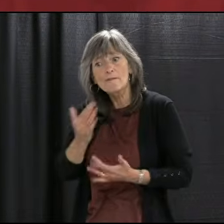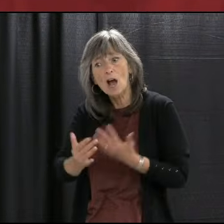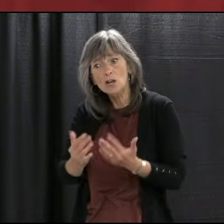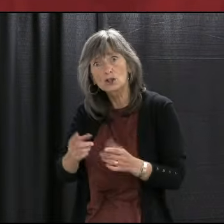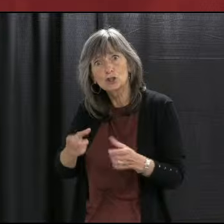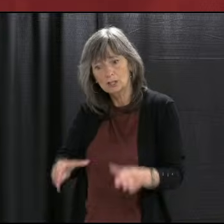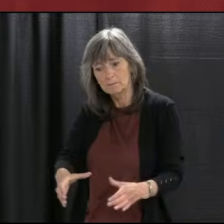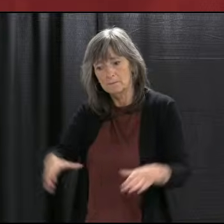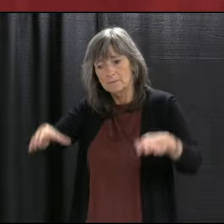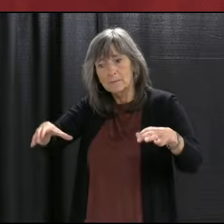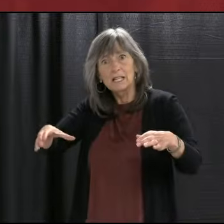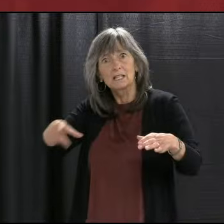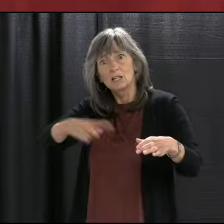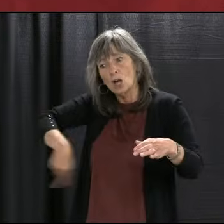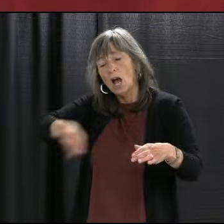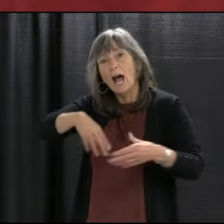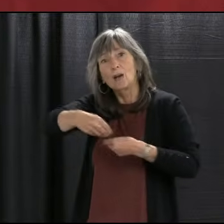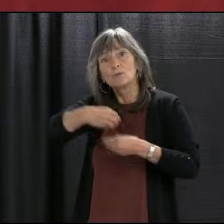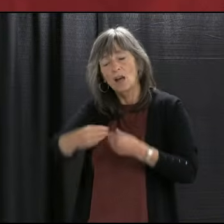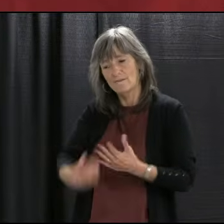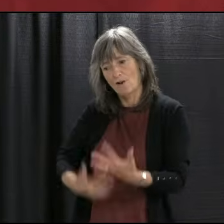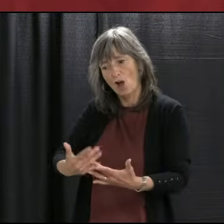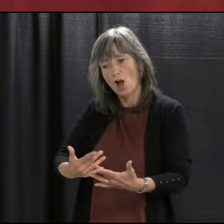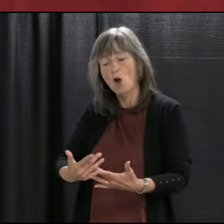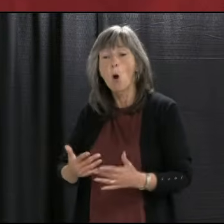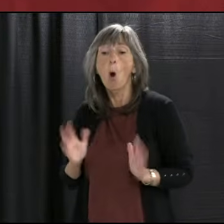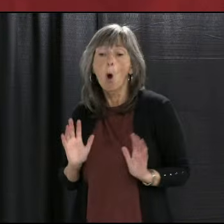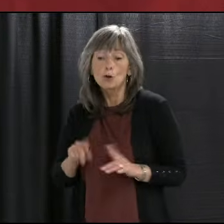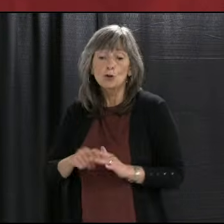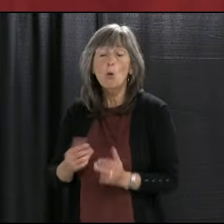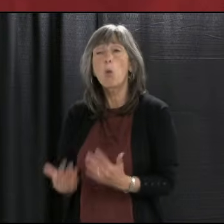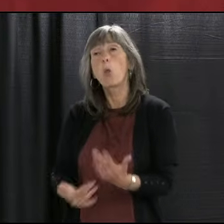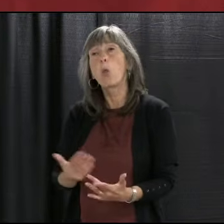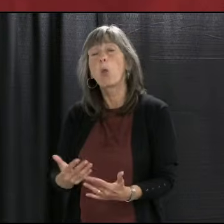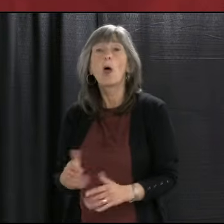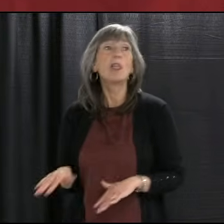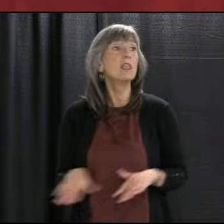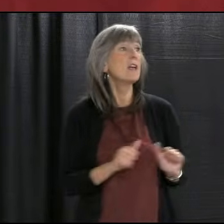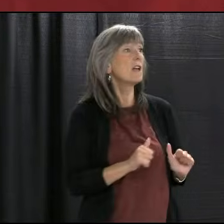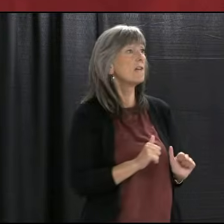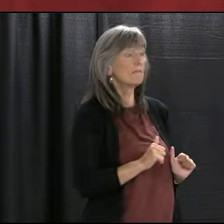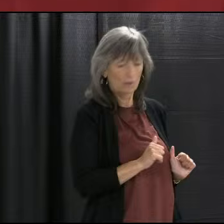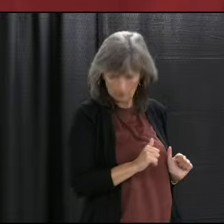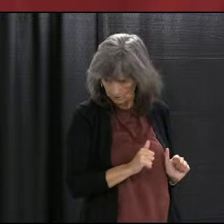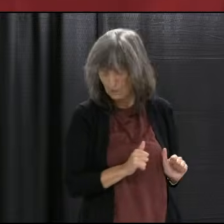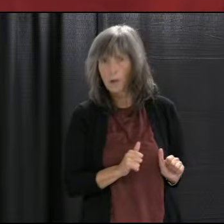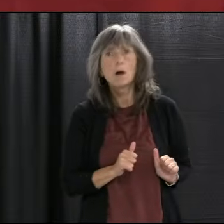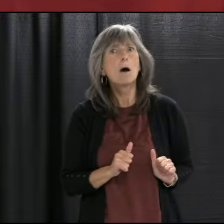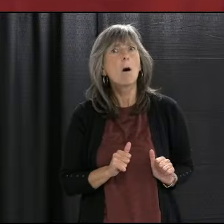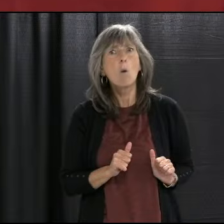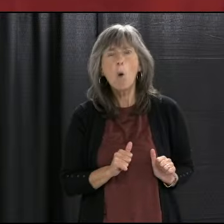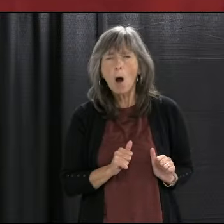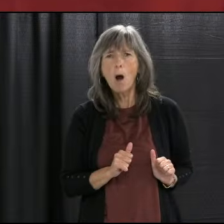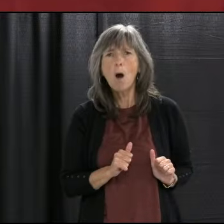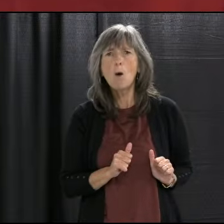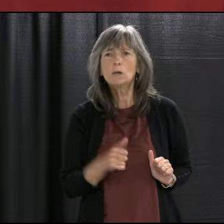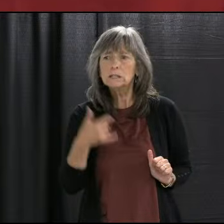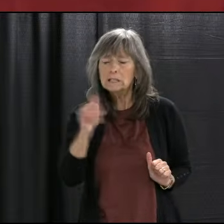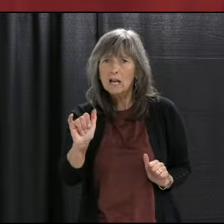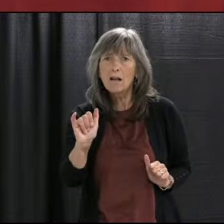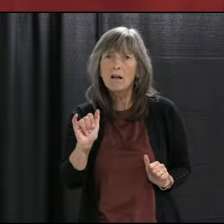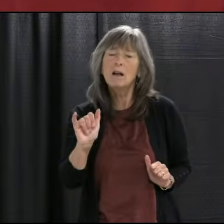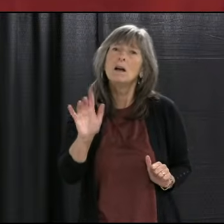to give your head a shake and read that twice. So today we saw the Premier come down with a very heavy lift,